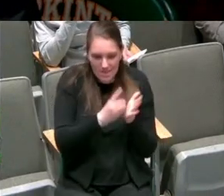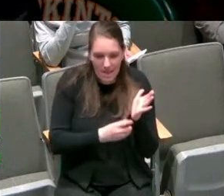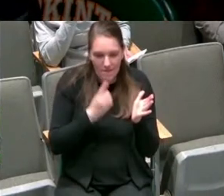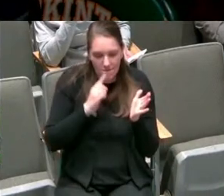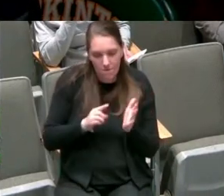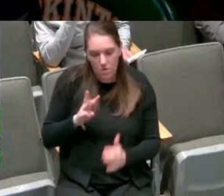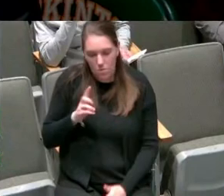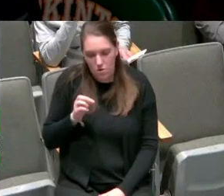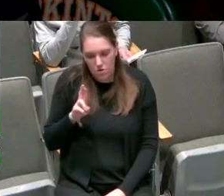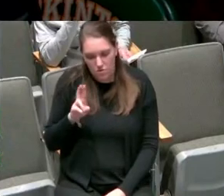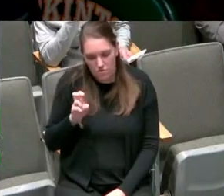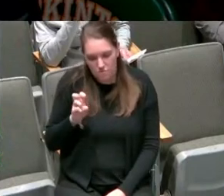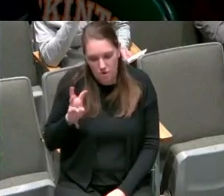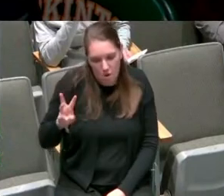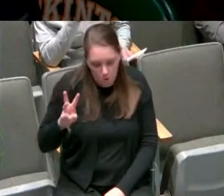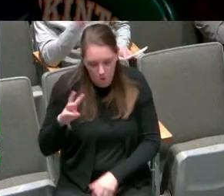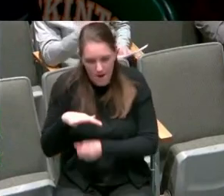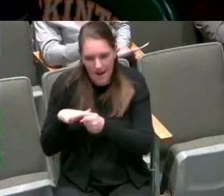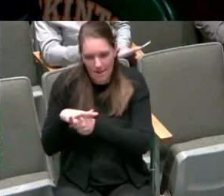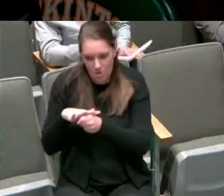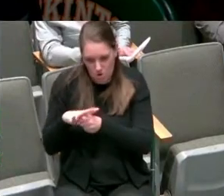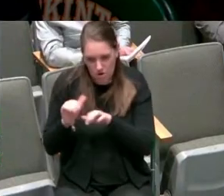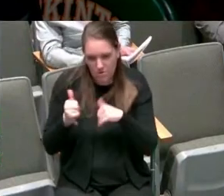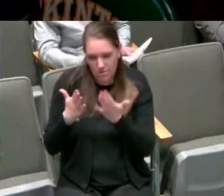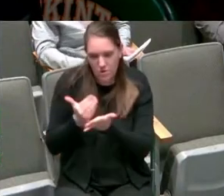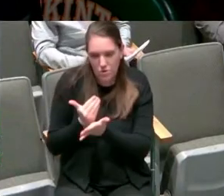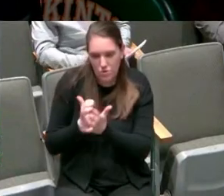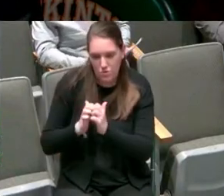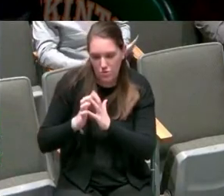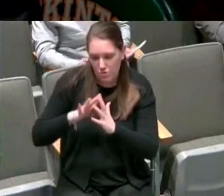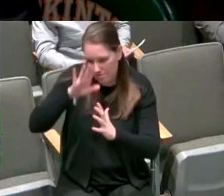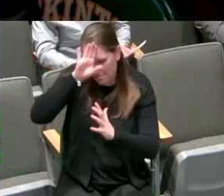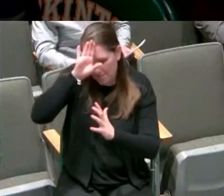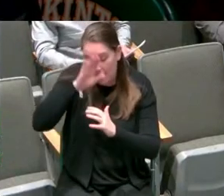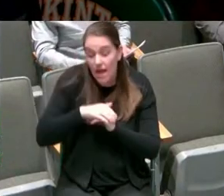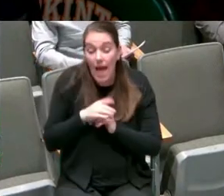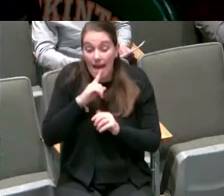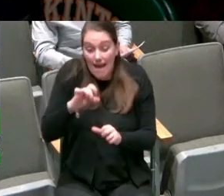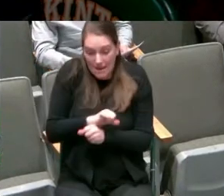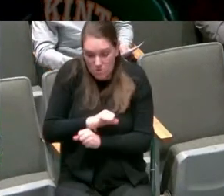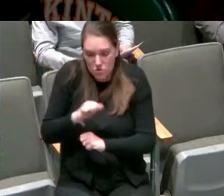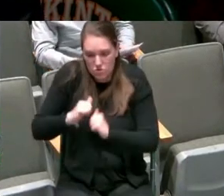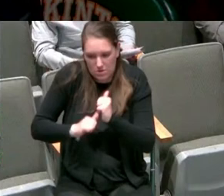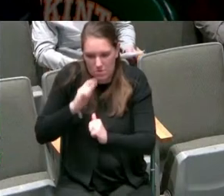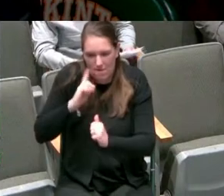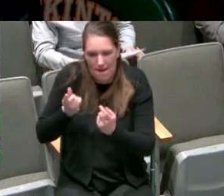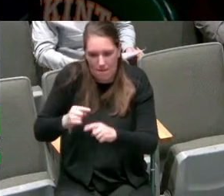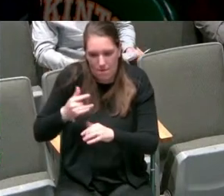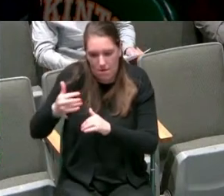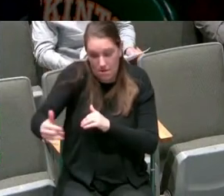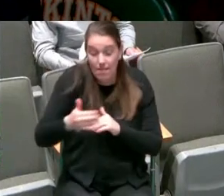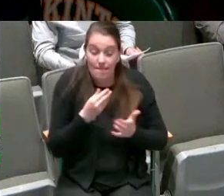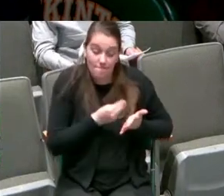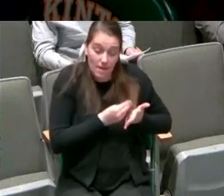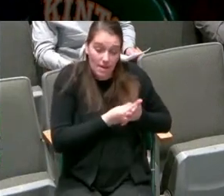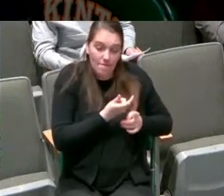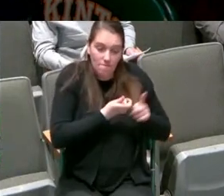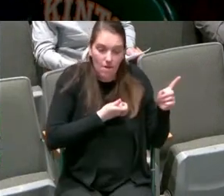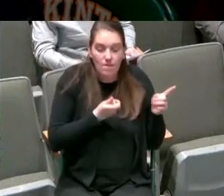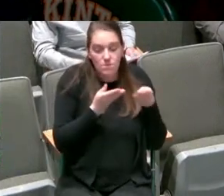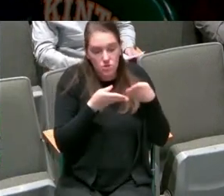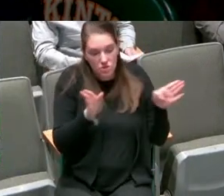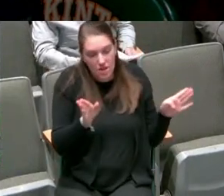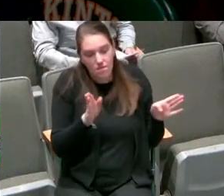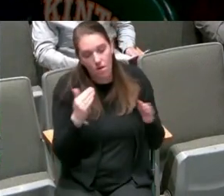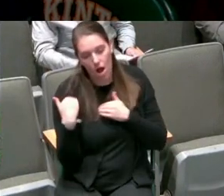if successful there will be additional costs proposed for actual Construction in future years the funding would be obtained through General obligation borrowing